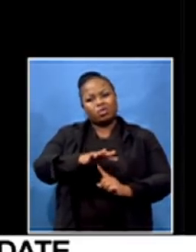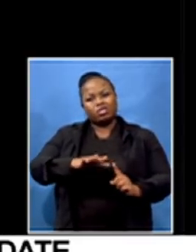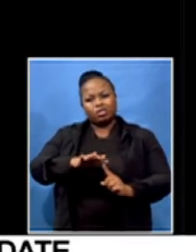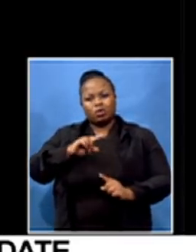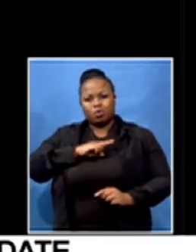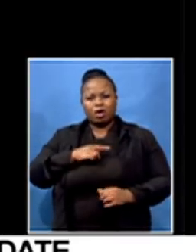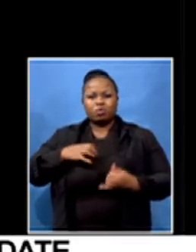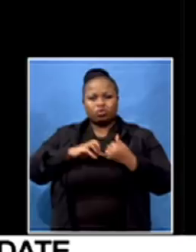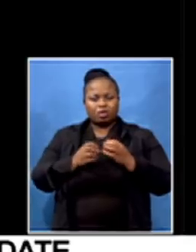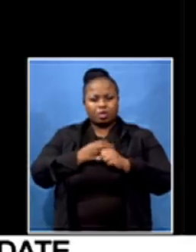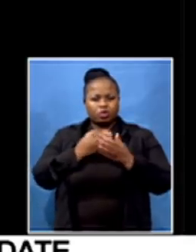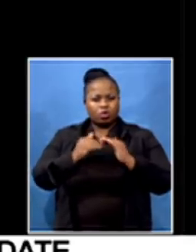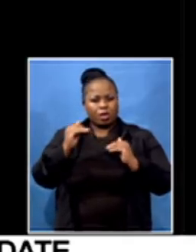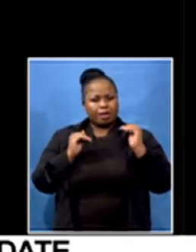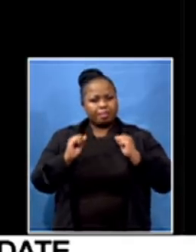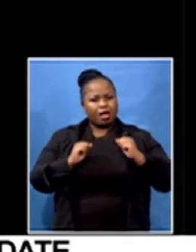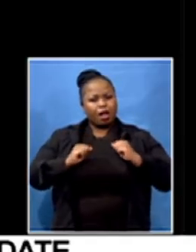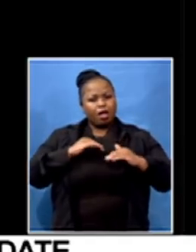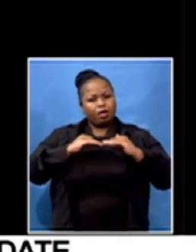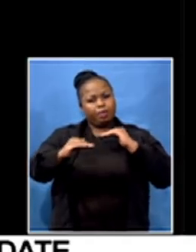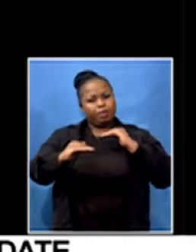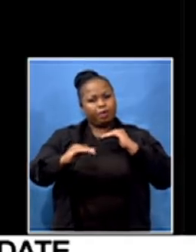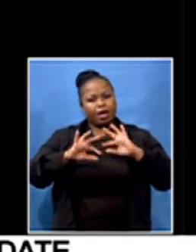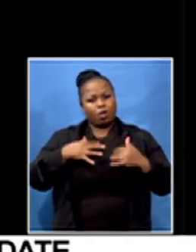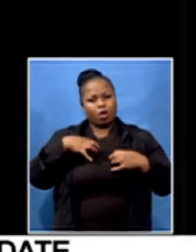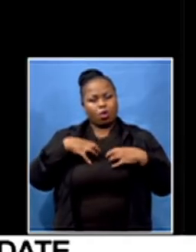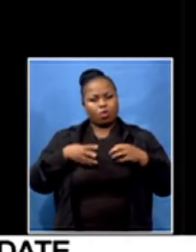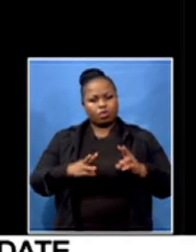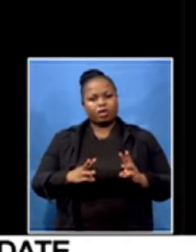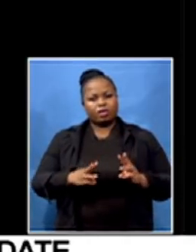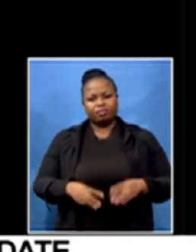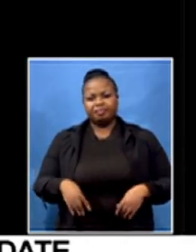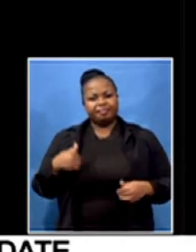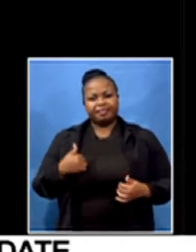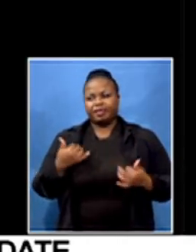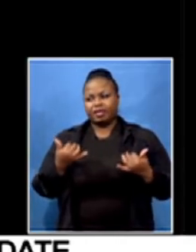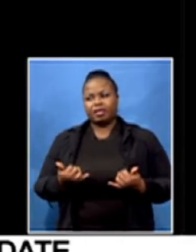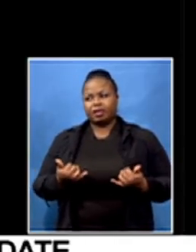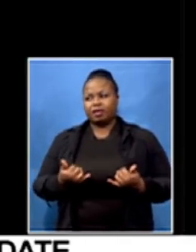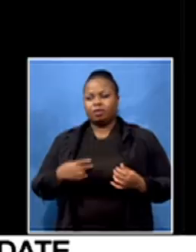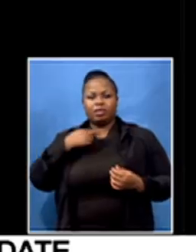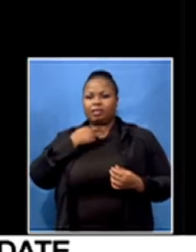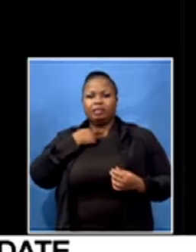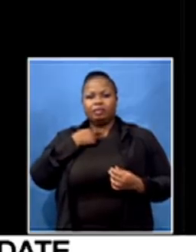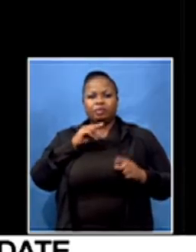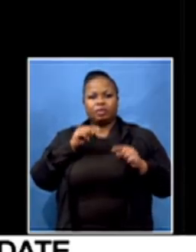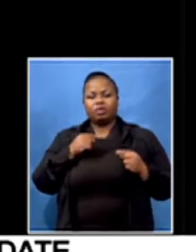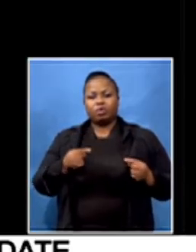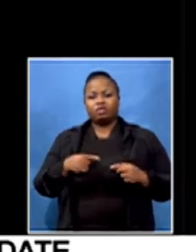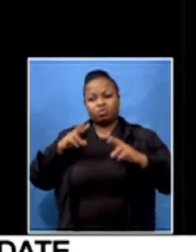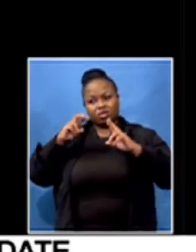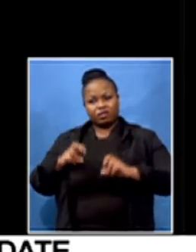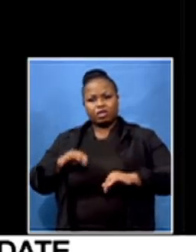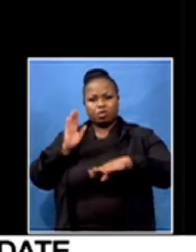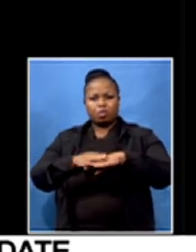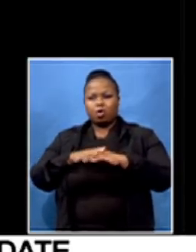our own balance in this regard. So we would not, therefore, have any basis to call for any investigation on